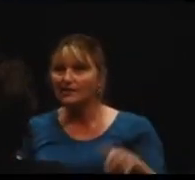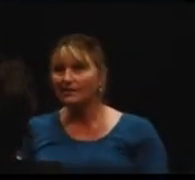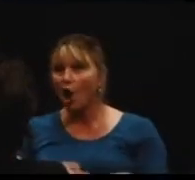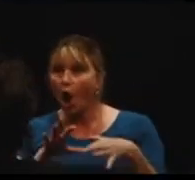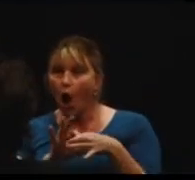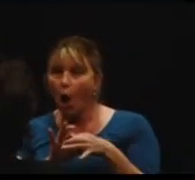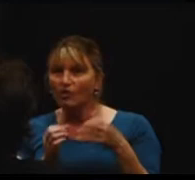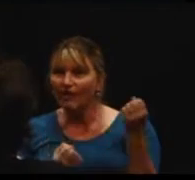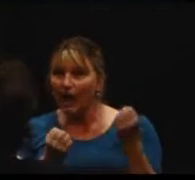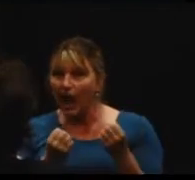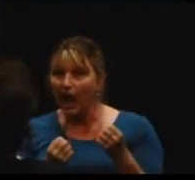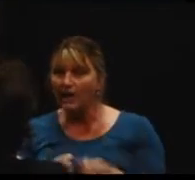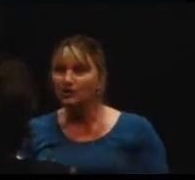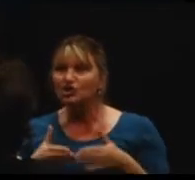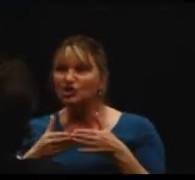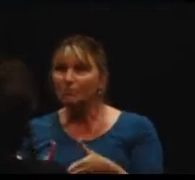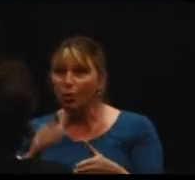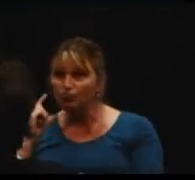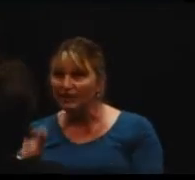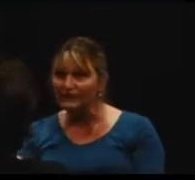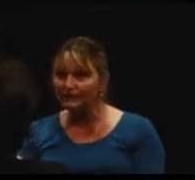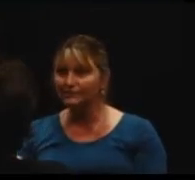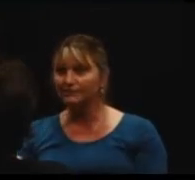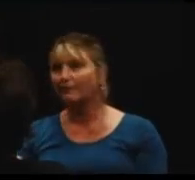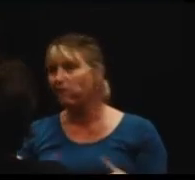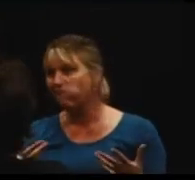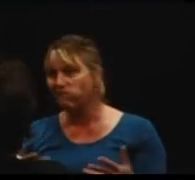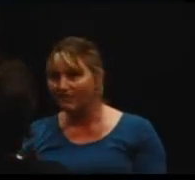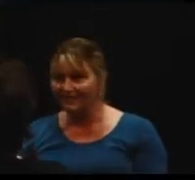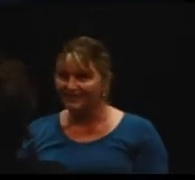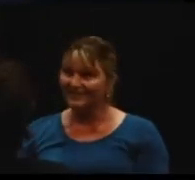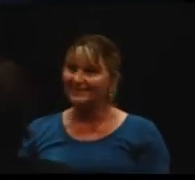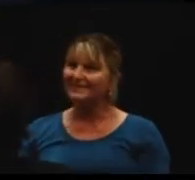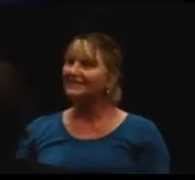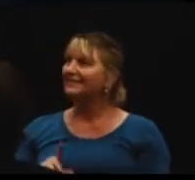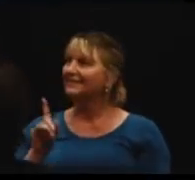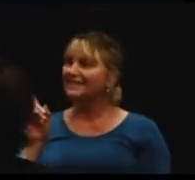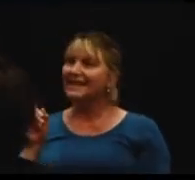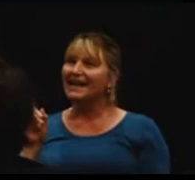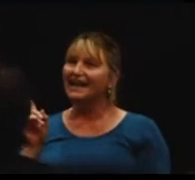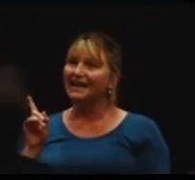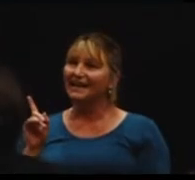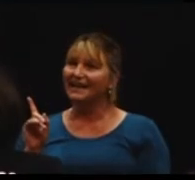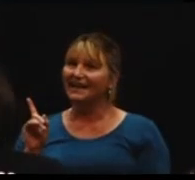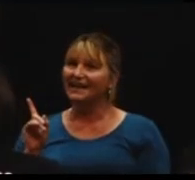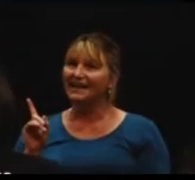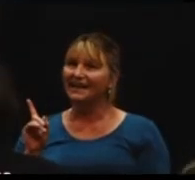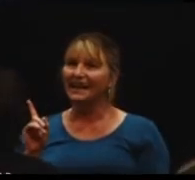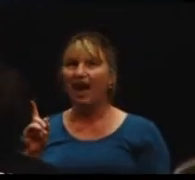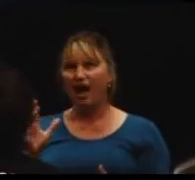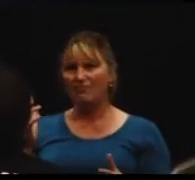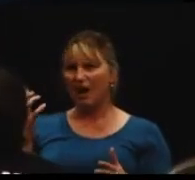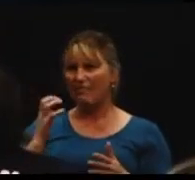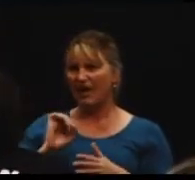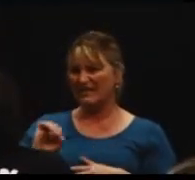racing, jet boating, bon vivant who built TradeMe Motors, Property and Jobs. He is... I'm kind of afraid of